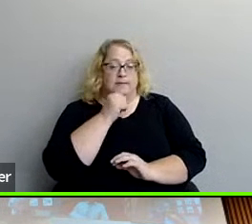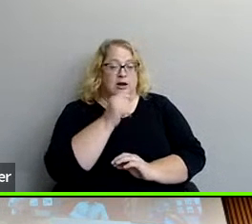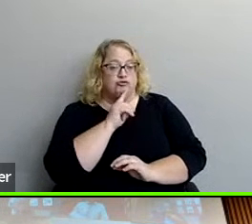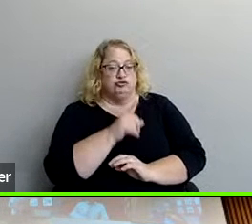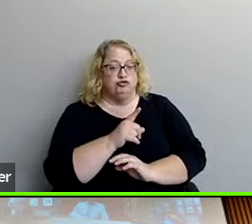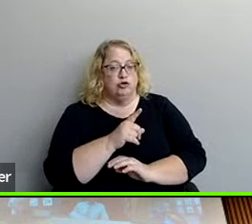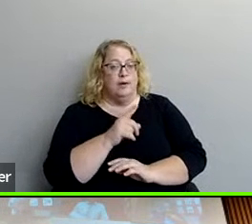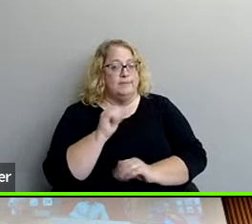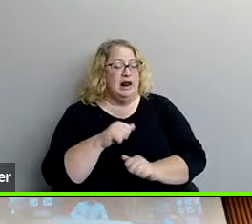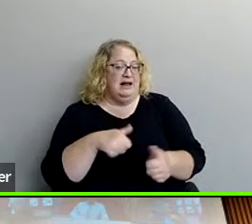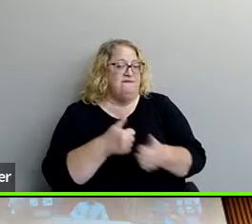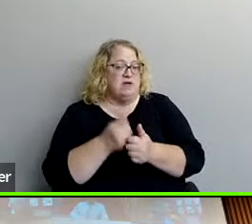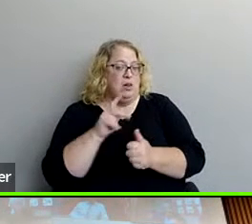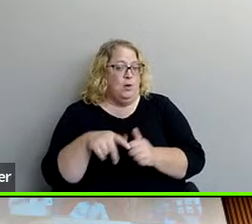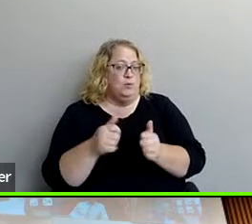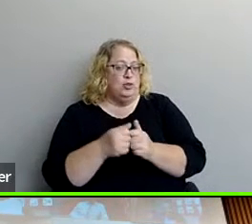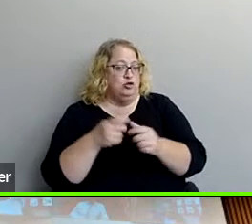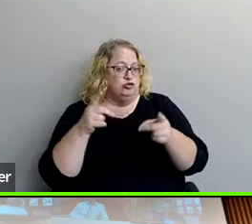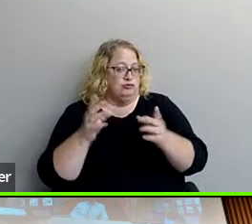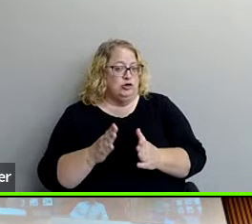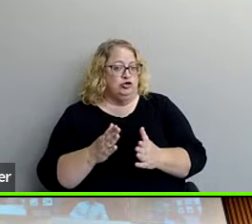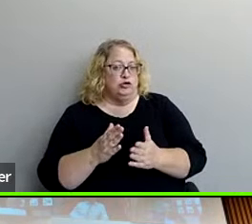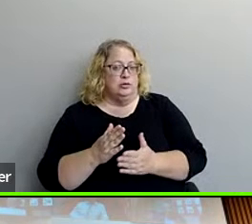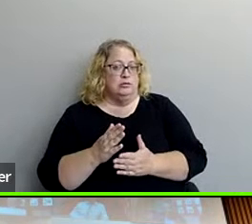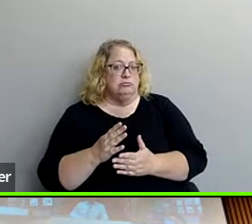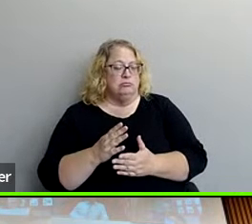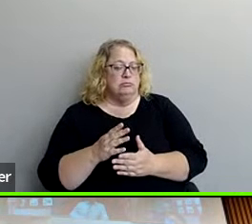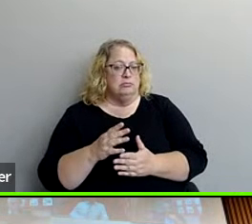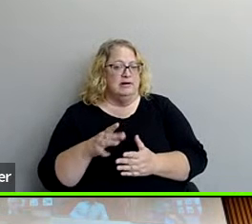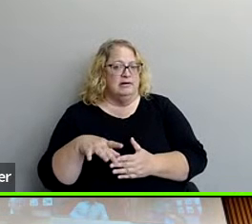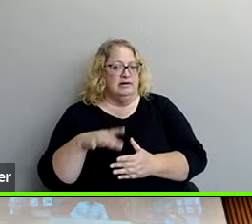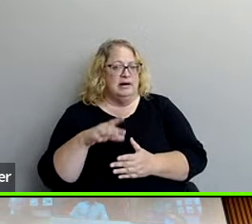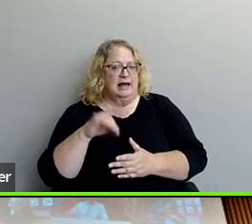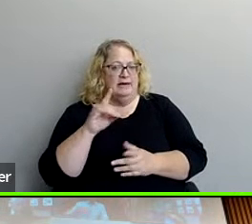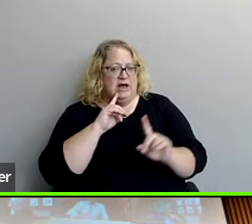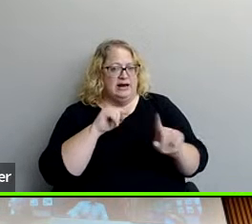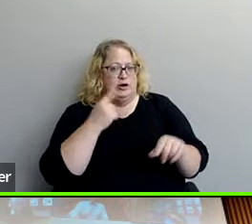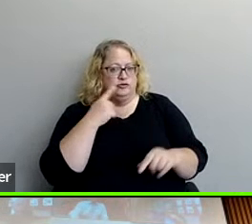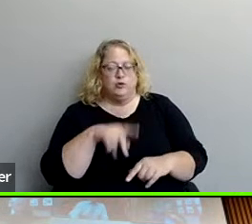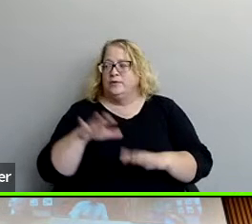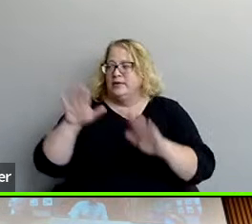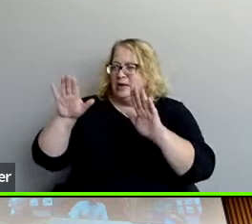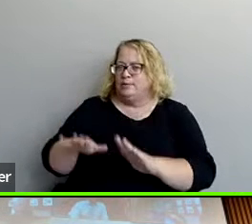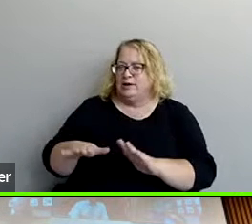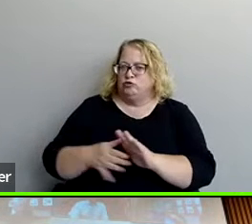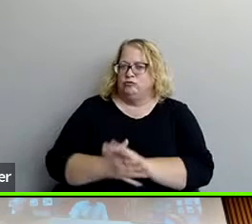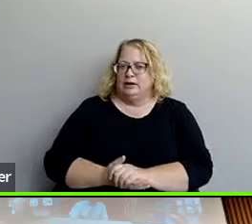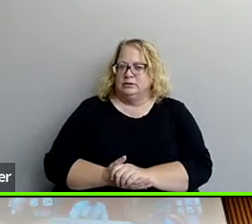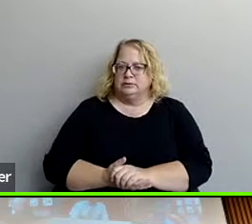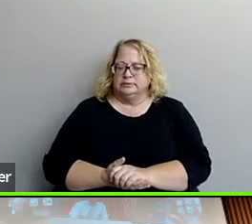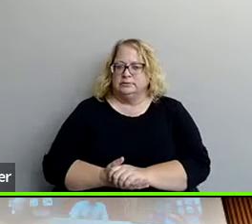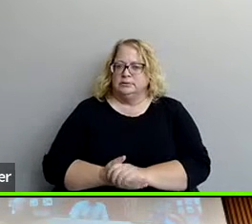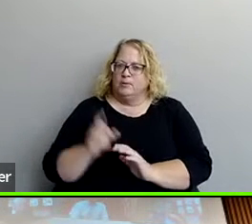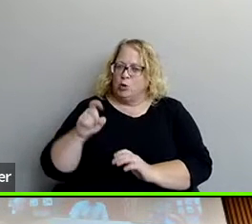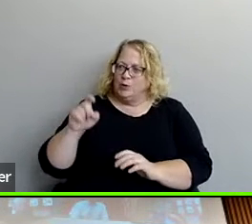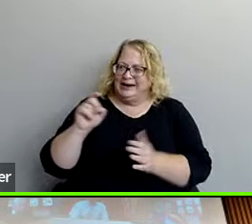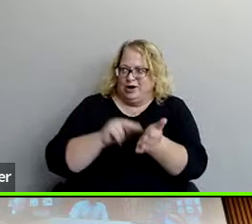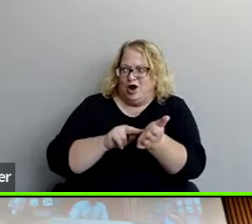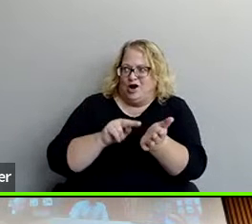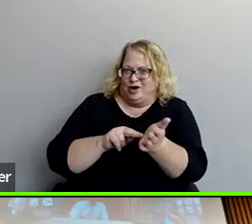I'm not sure, but we could follow up with our director of adult education and get an answer to that for you. That'd be great. We